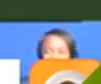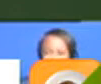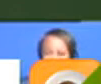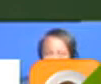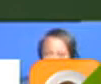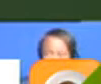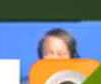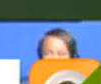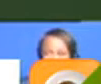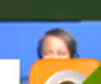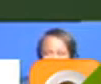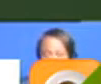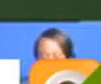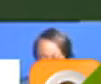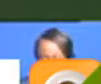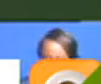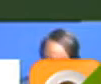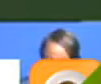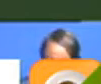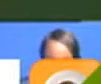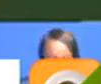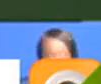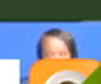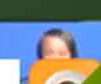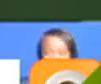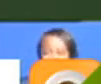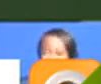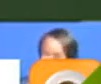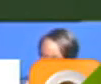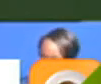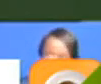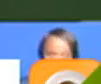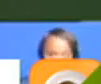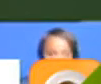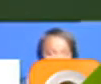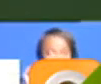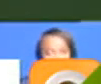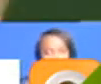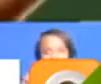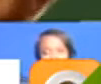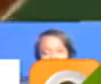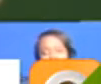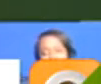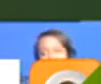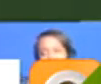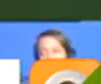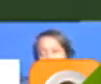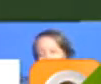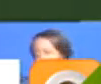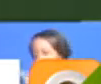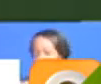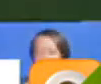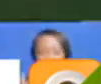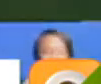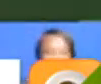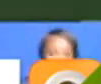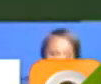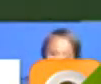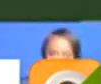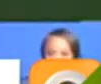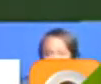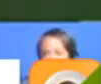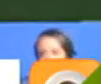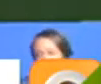earliest opportunity possible. We are looking forward to the processes that are now ongoing coming